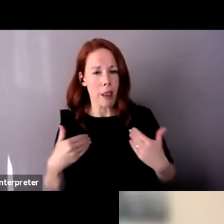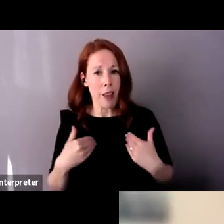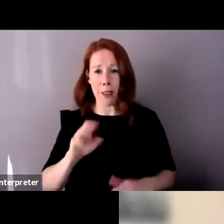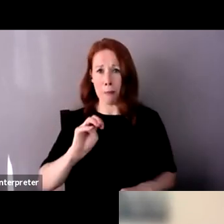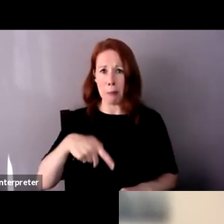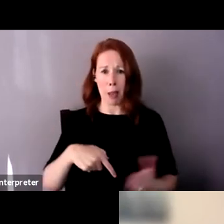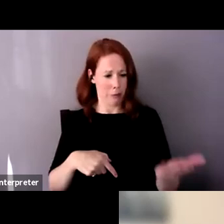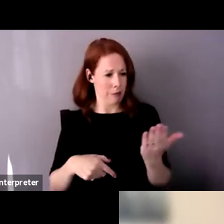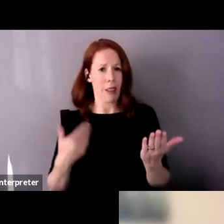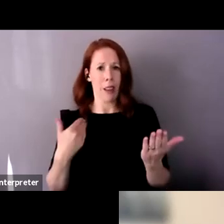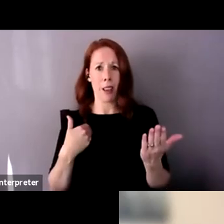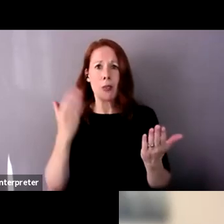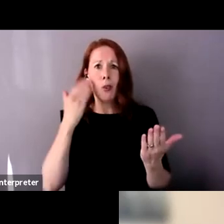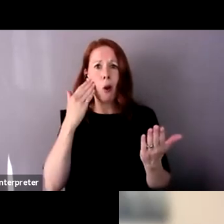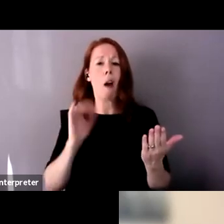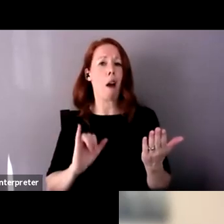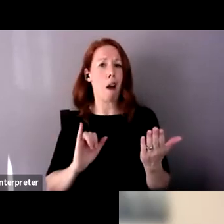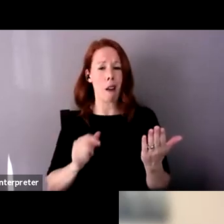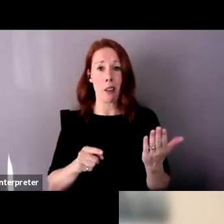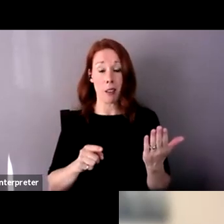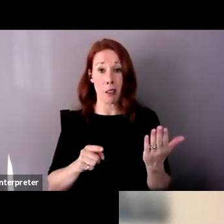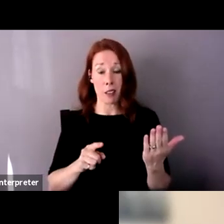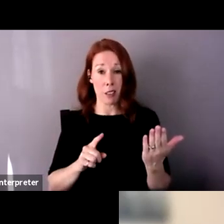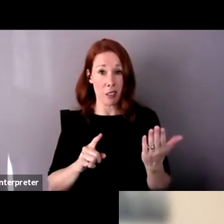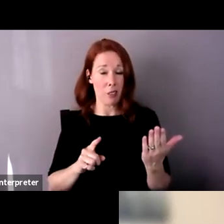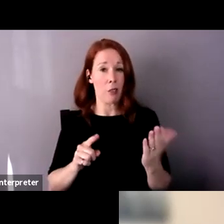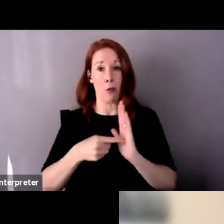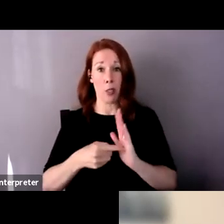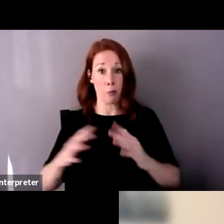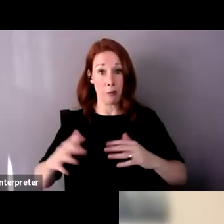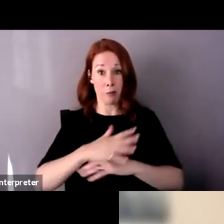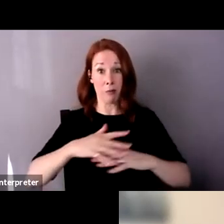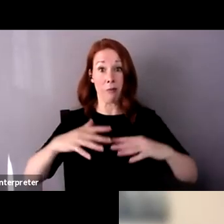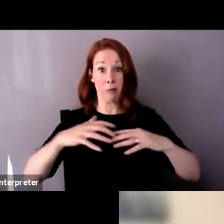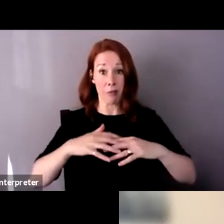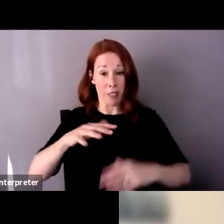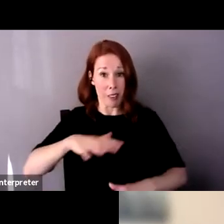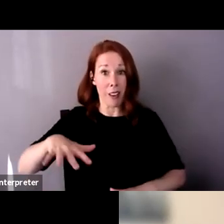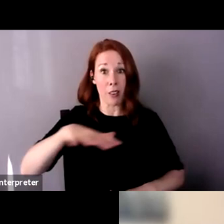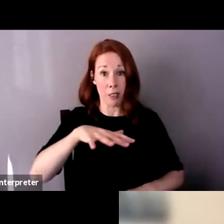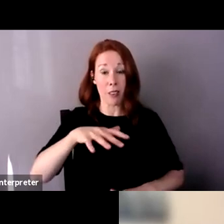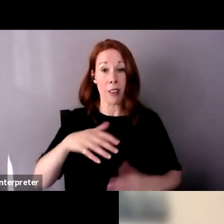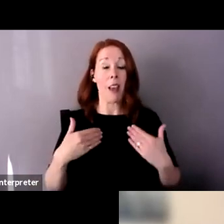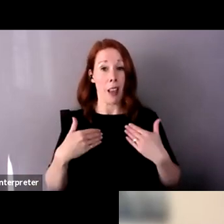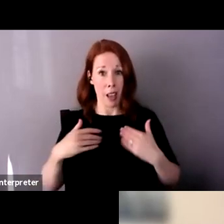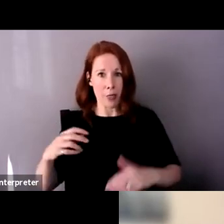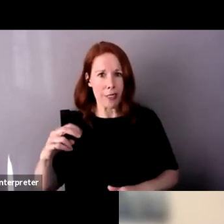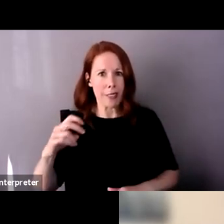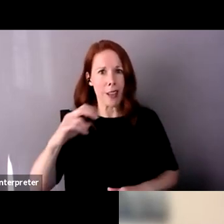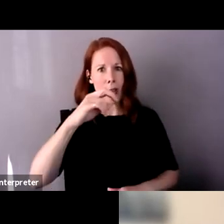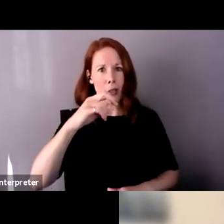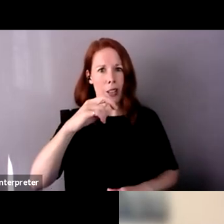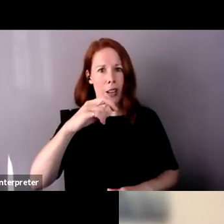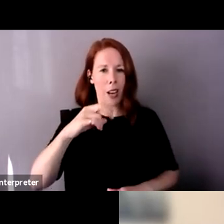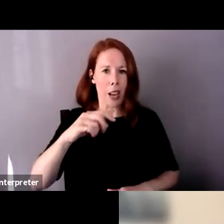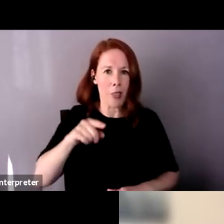map that tells you, you know, when you're going up through the First Nations area, for example, you're going to reach that area where there's stairs and you're going to turn